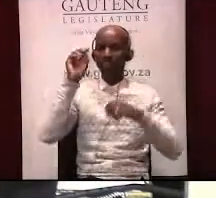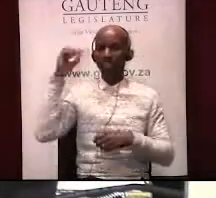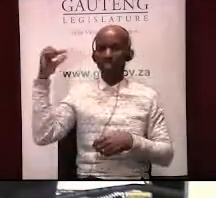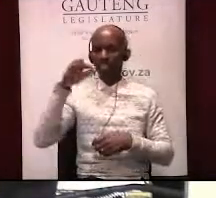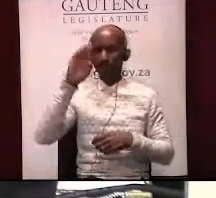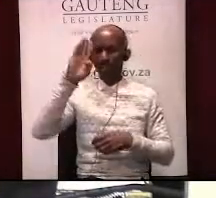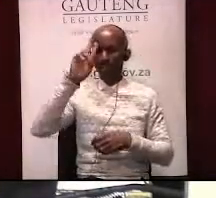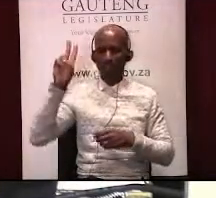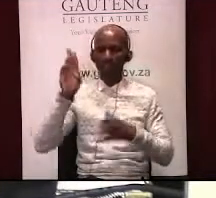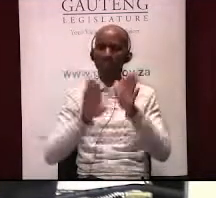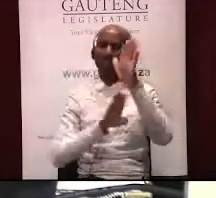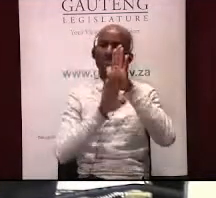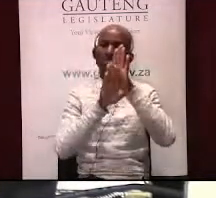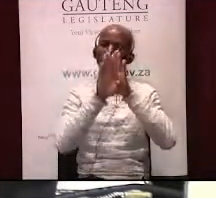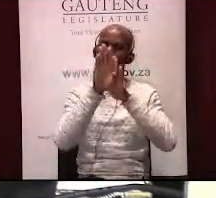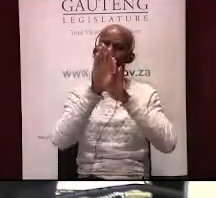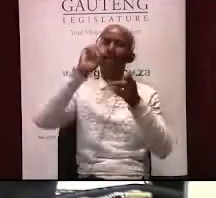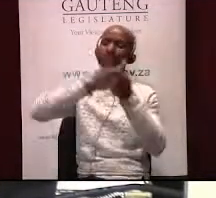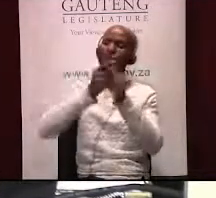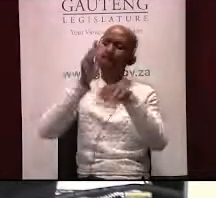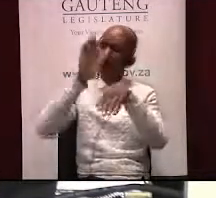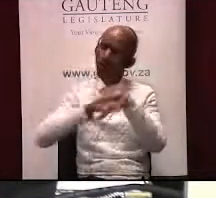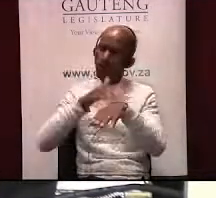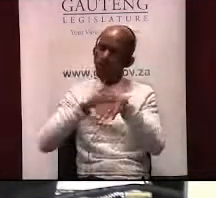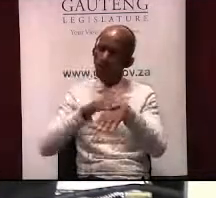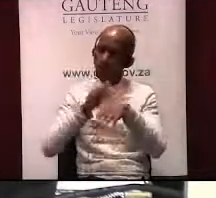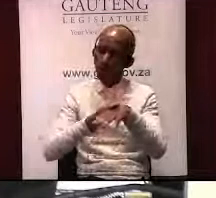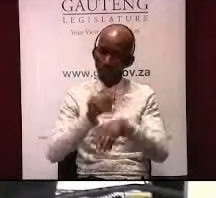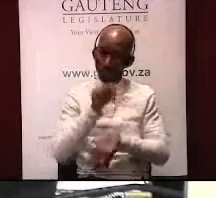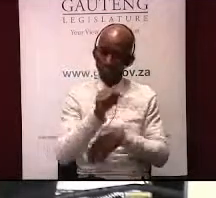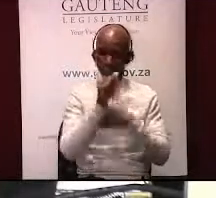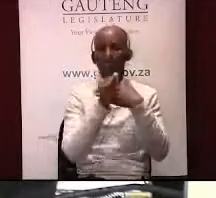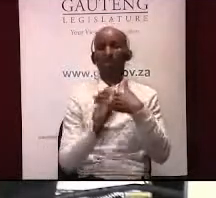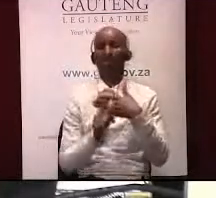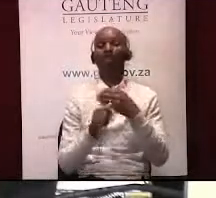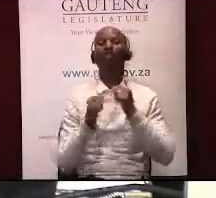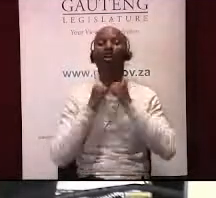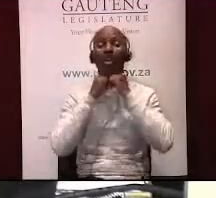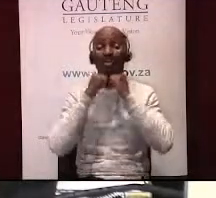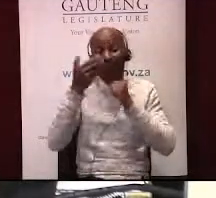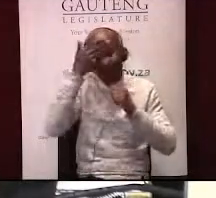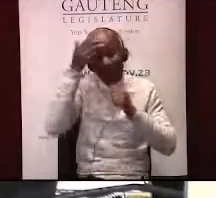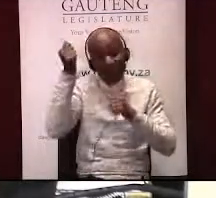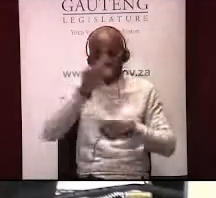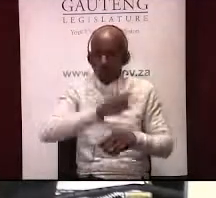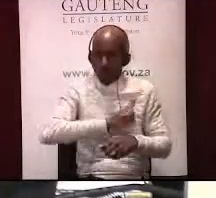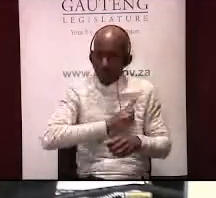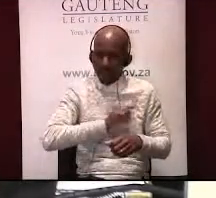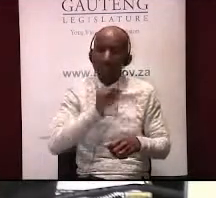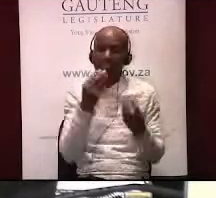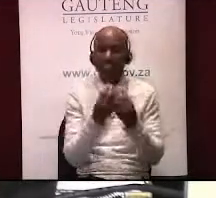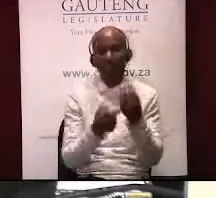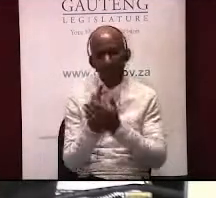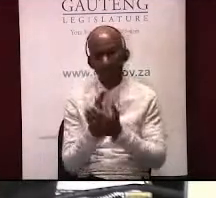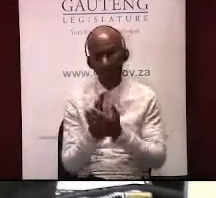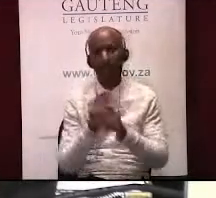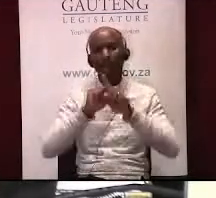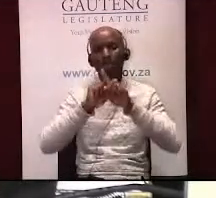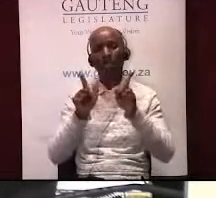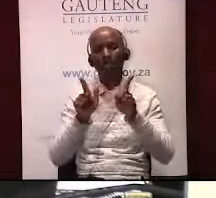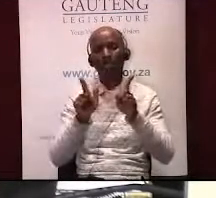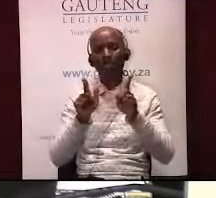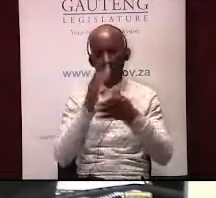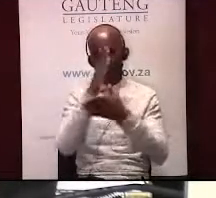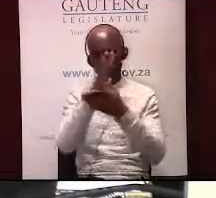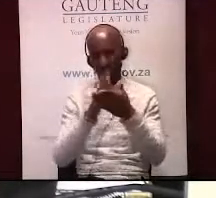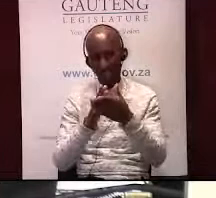is exaggerated. It becomes more prominent during this month of August. I don't know why it is the case, but for